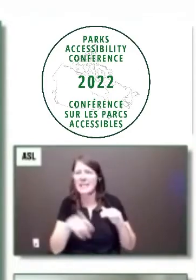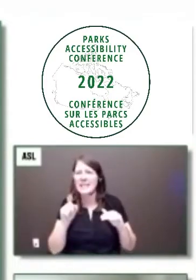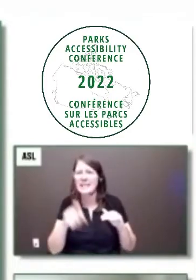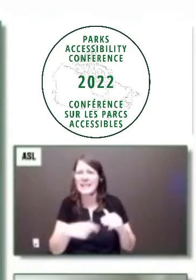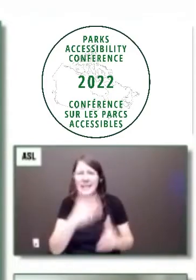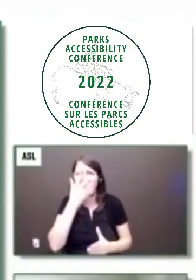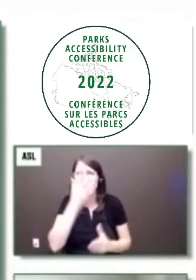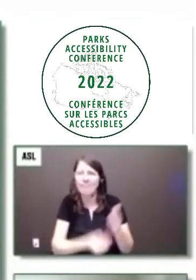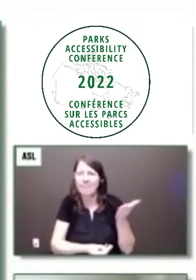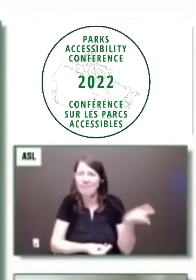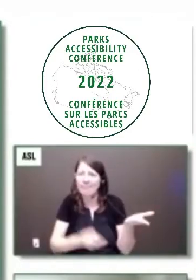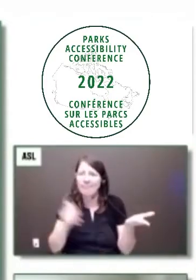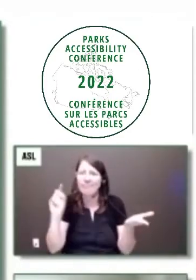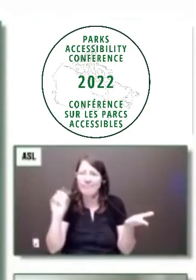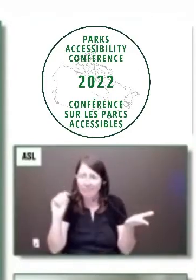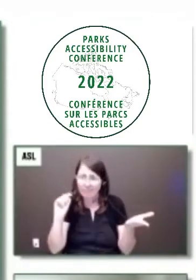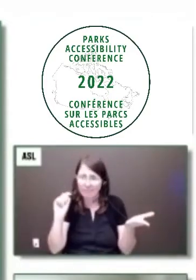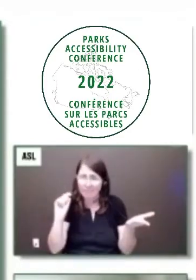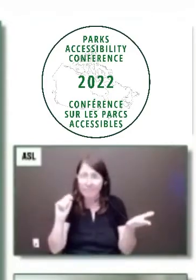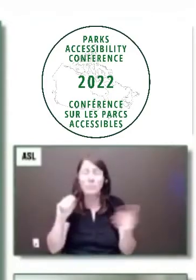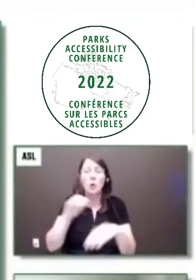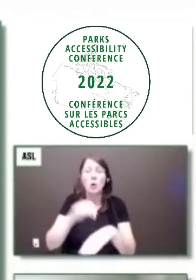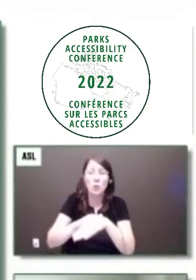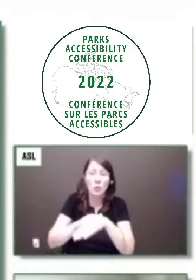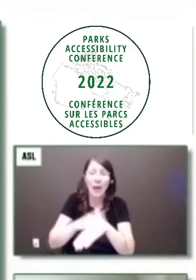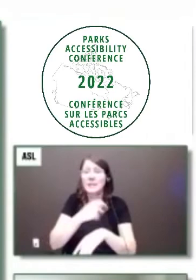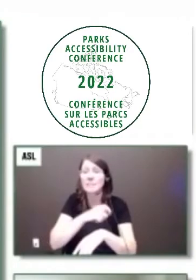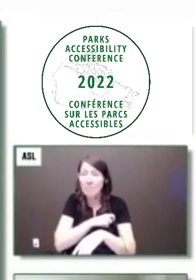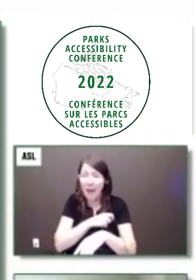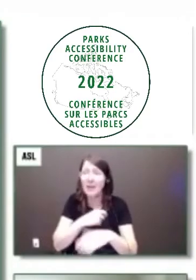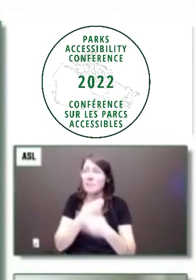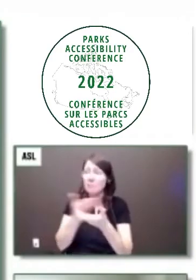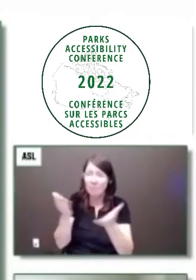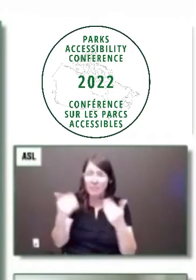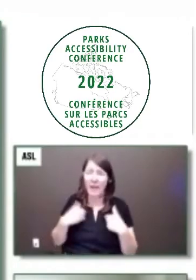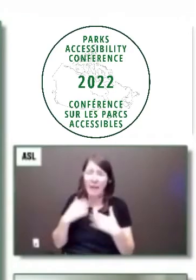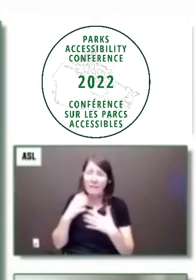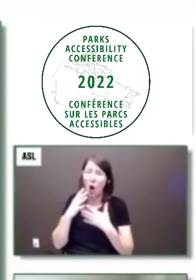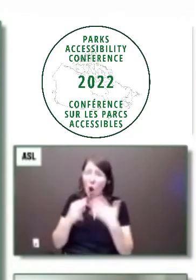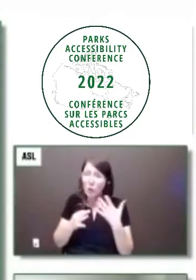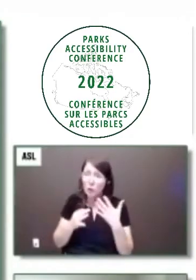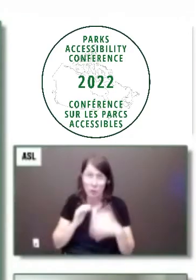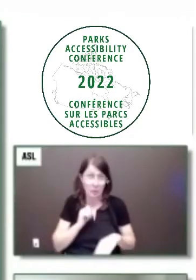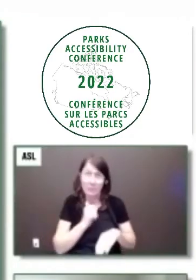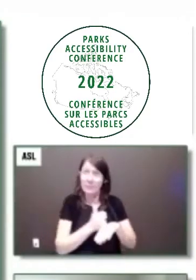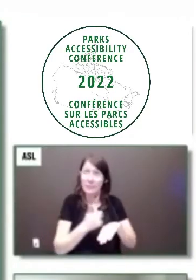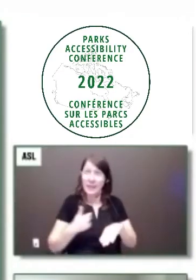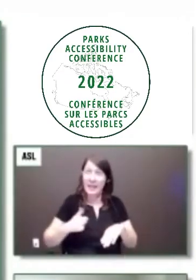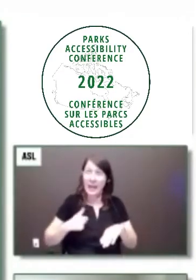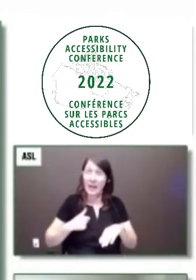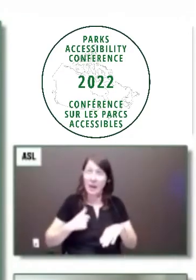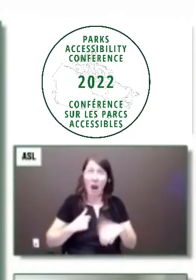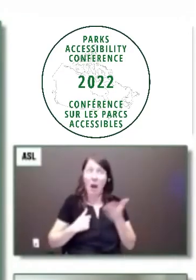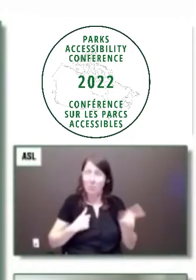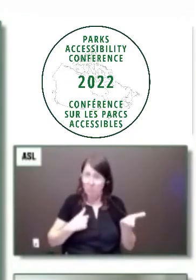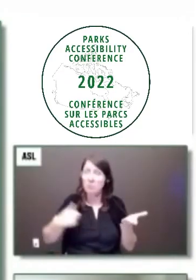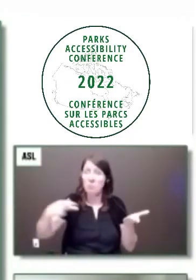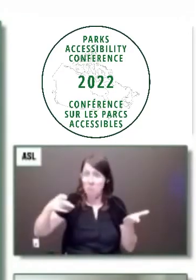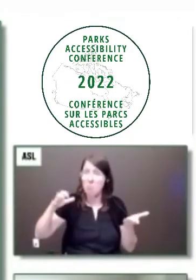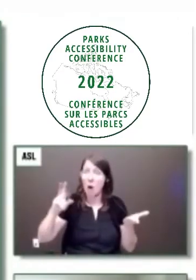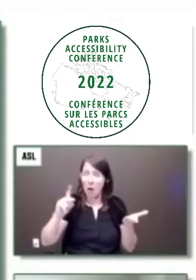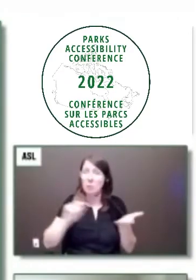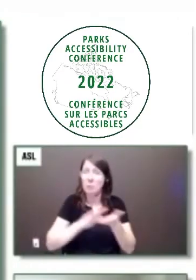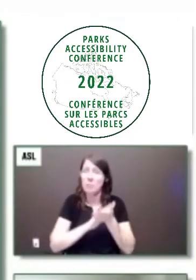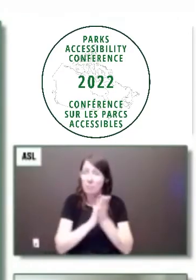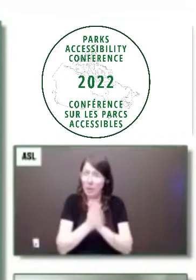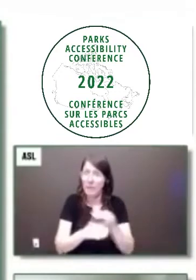the UK, which would help to make parks accessible to everyone. There are many other things needed to make parks truly accessible, but washrooms